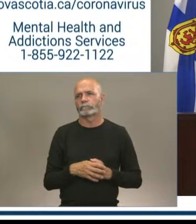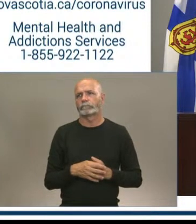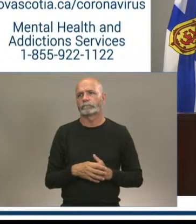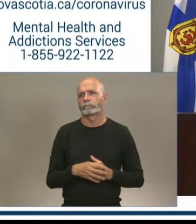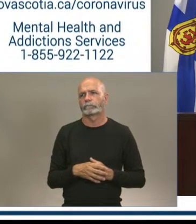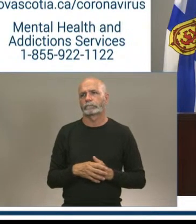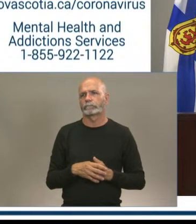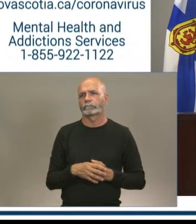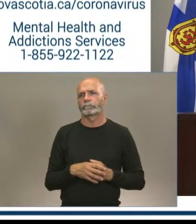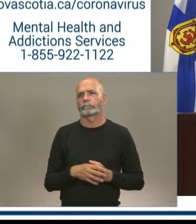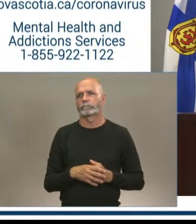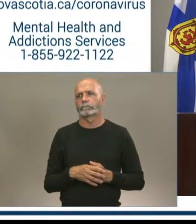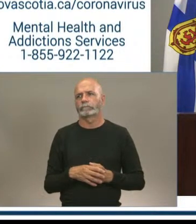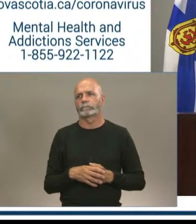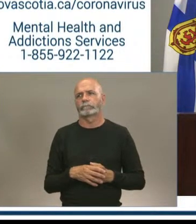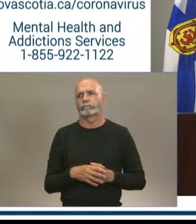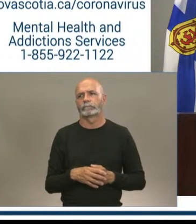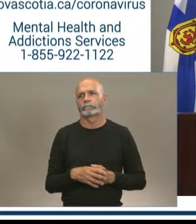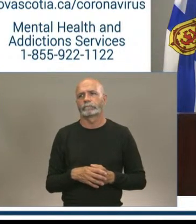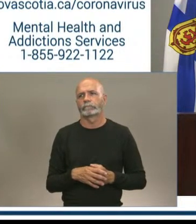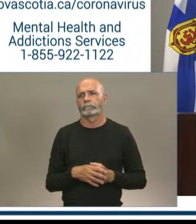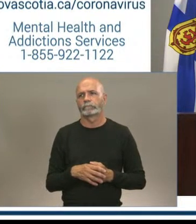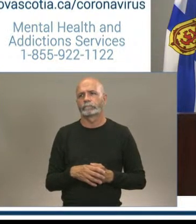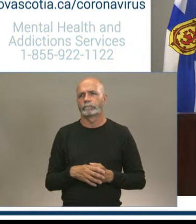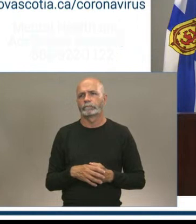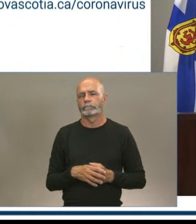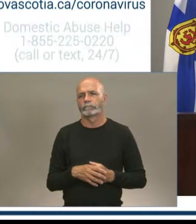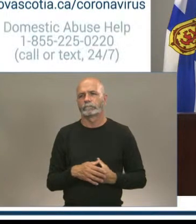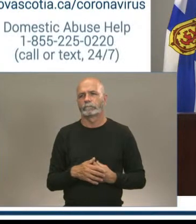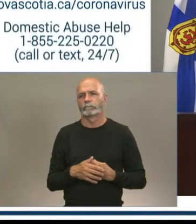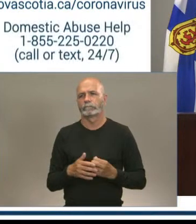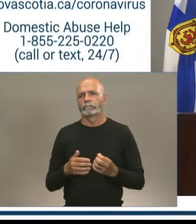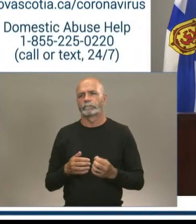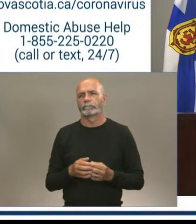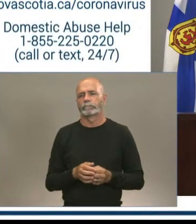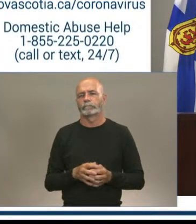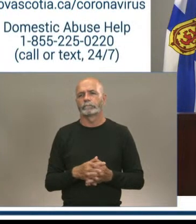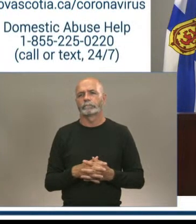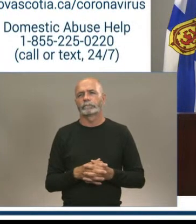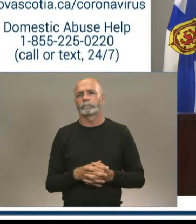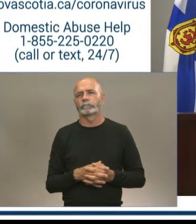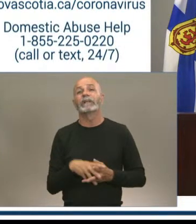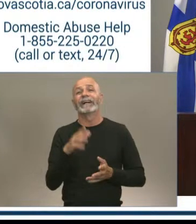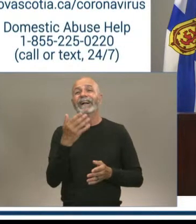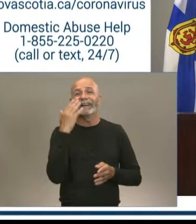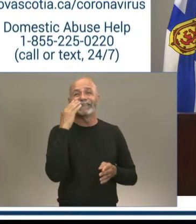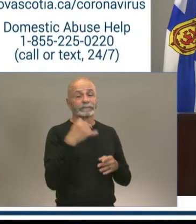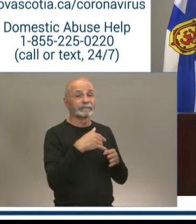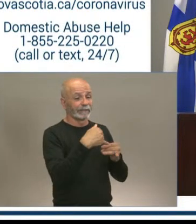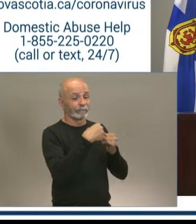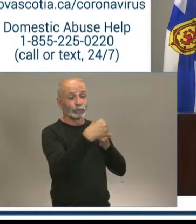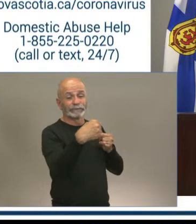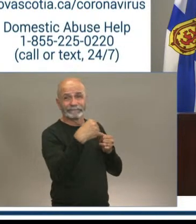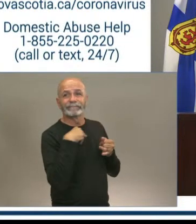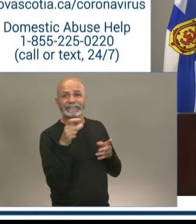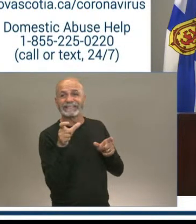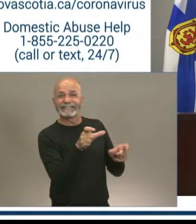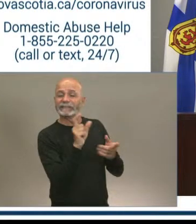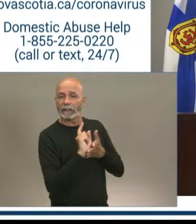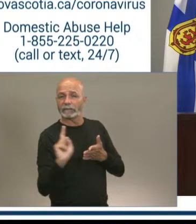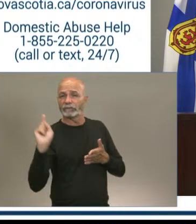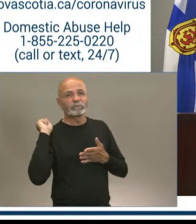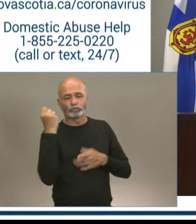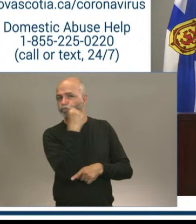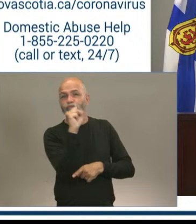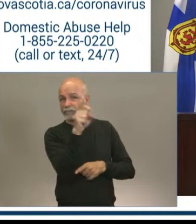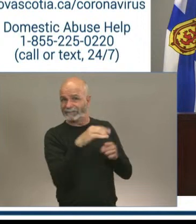Any message to people who are unhappy about last week's decision to keep limits on travelers from New Brunswick? I would just say thank